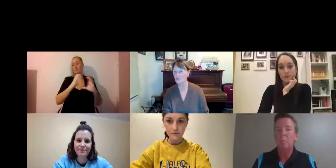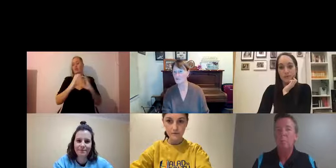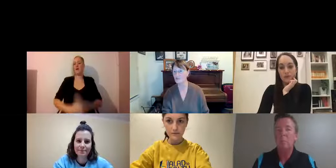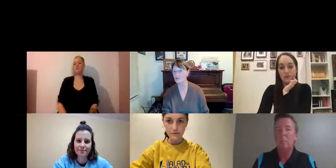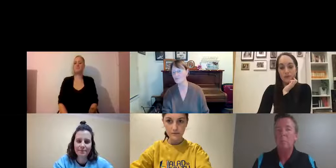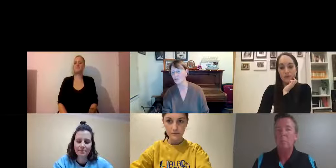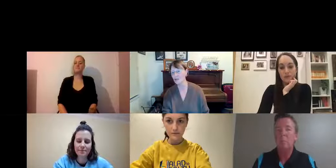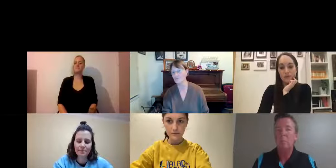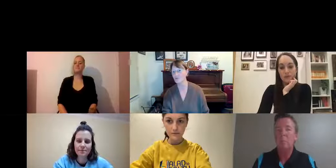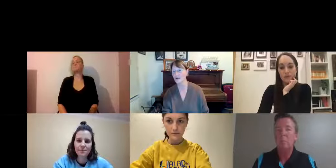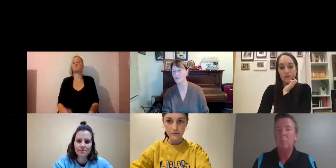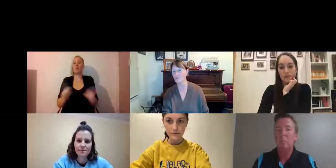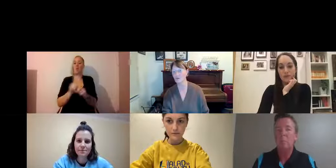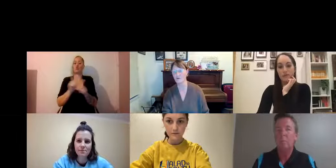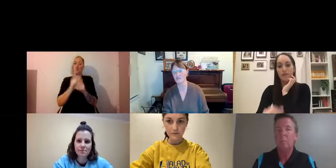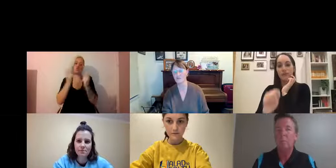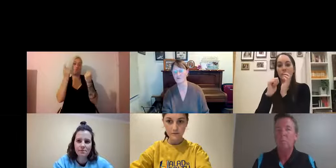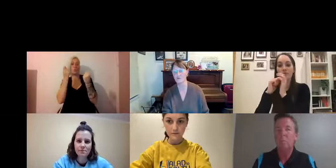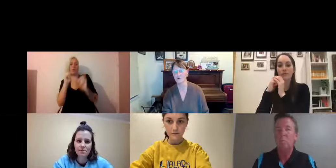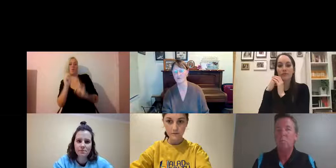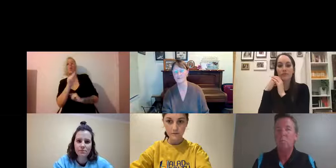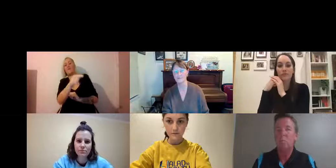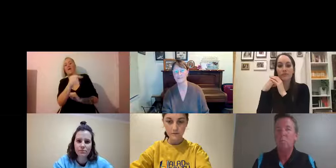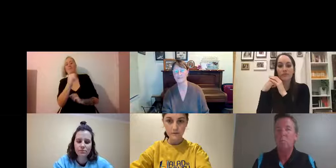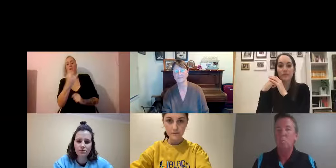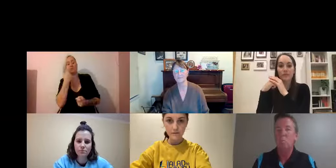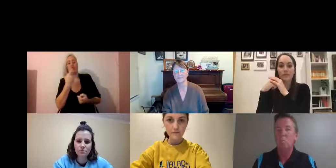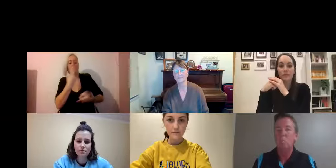And also to comprehend what they might be trying to tell you.